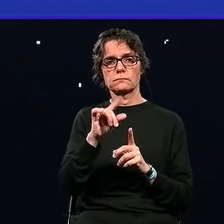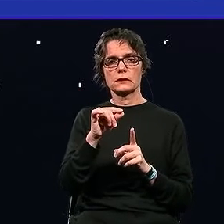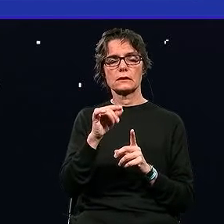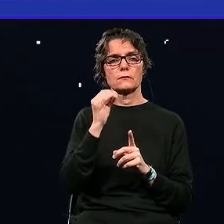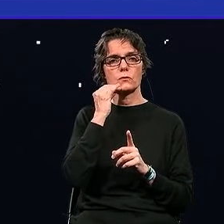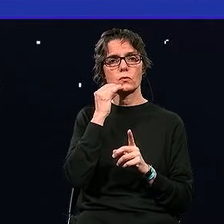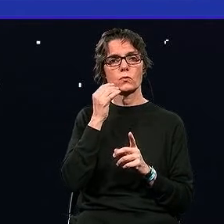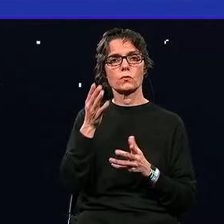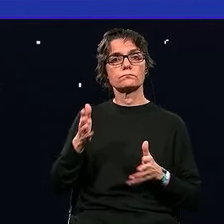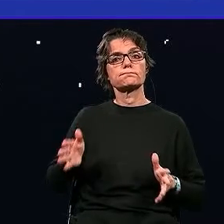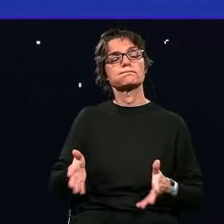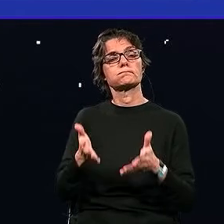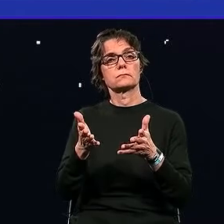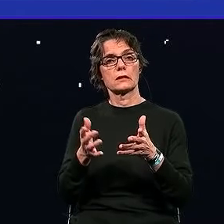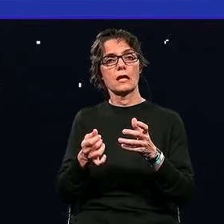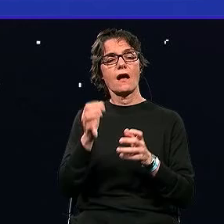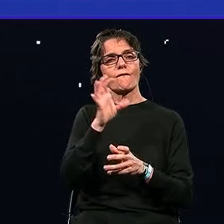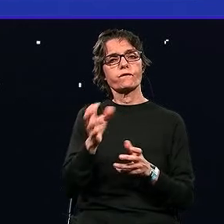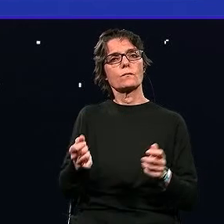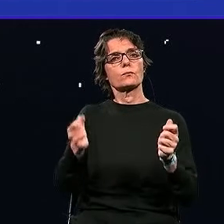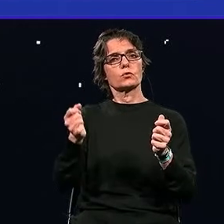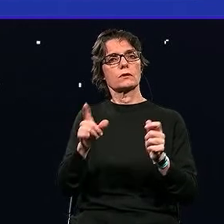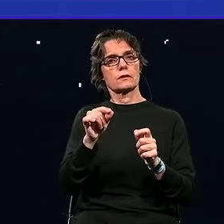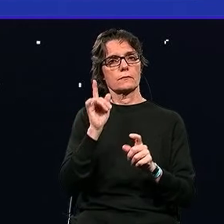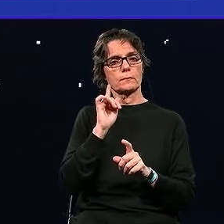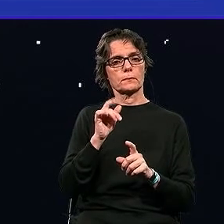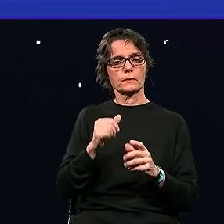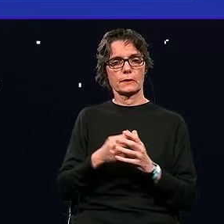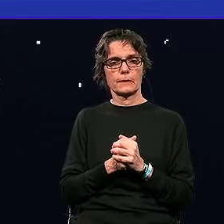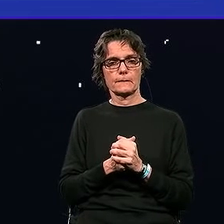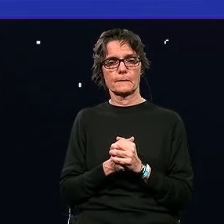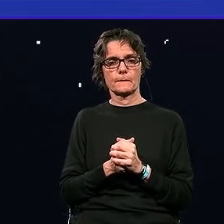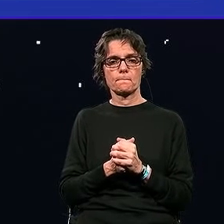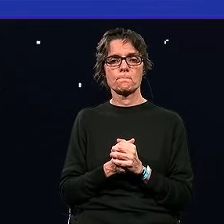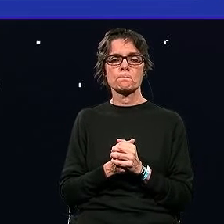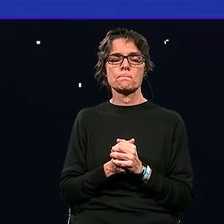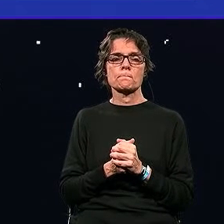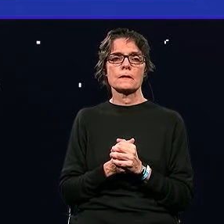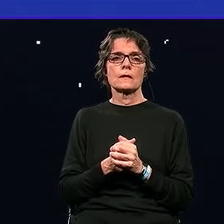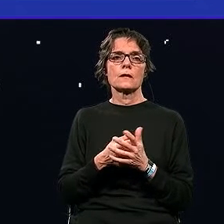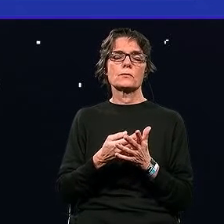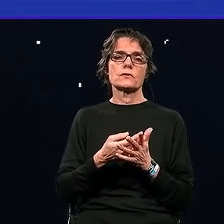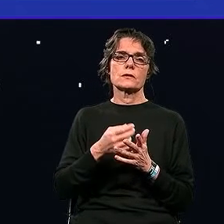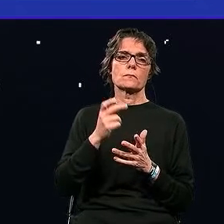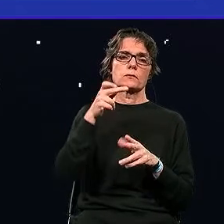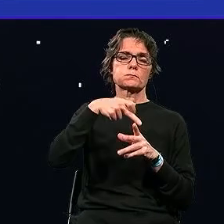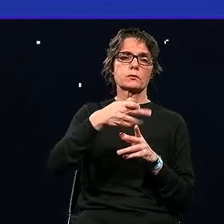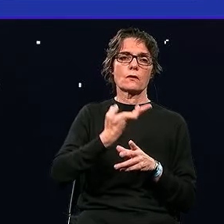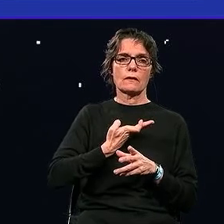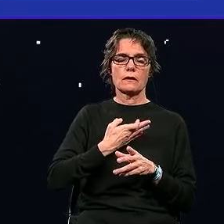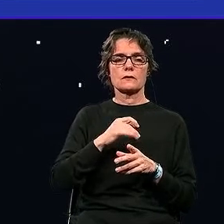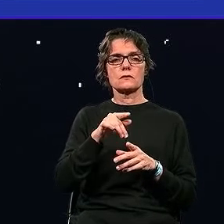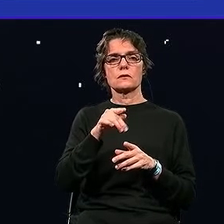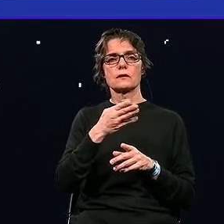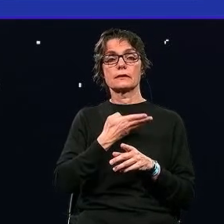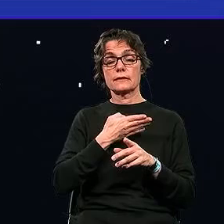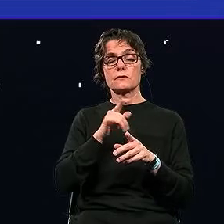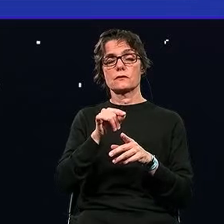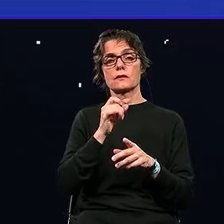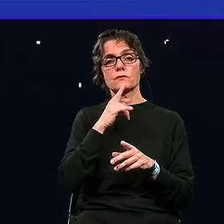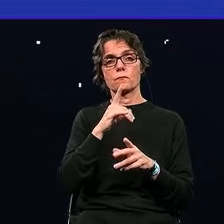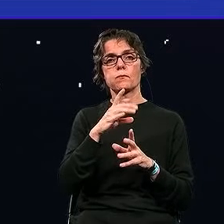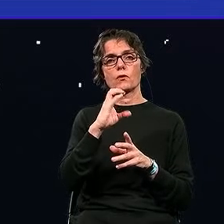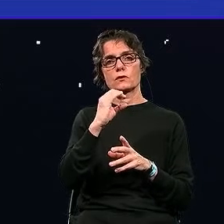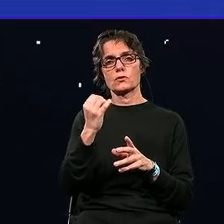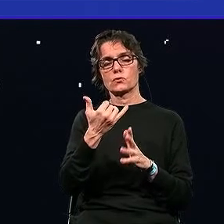encourage drivers to drive more efficiently. You know, save 1 million litres of diesel, you save about 3,500 tons of carbon